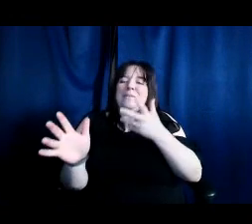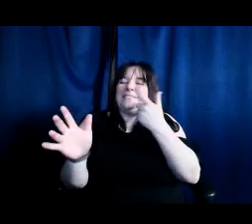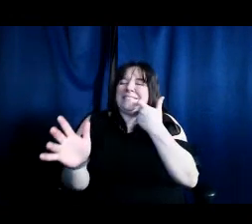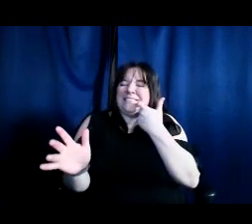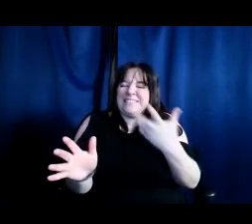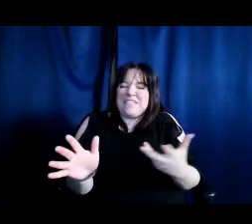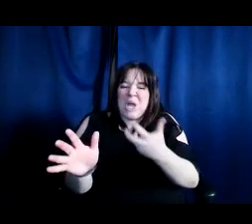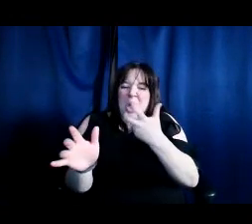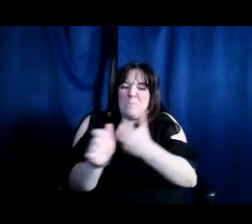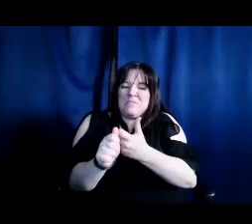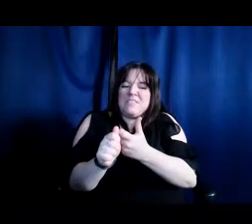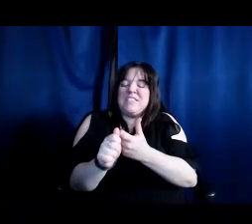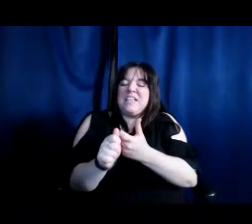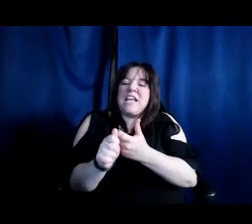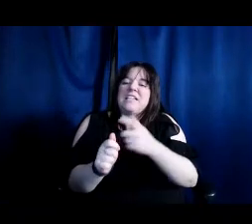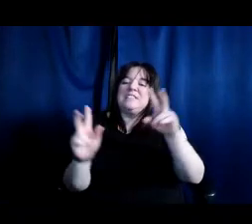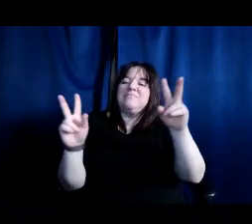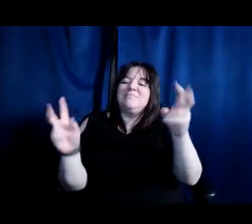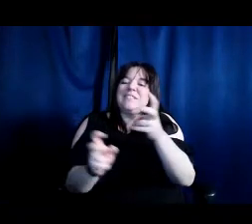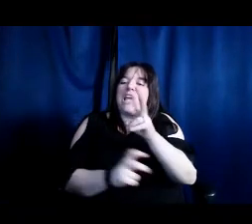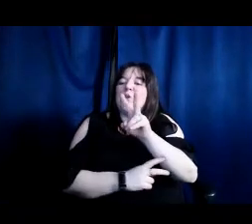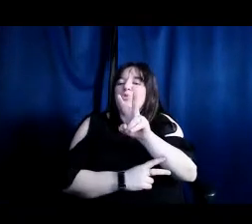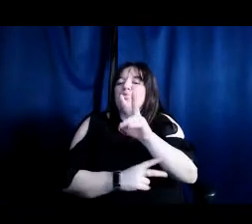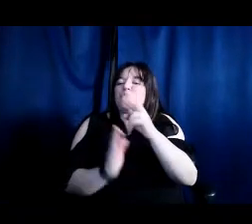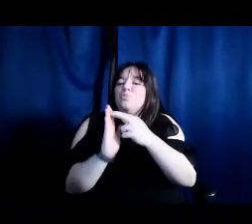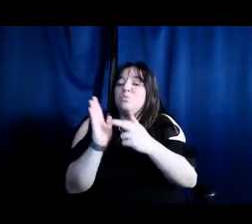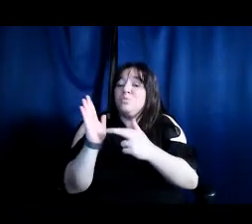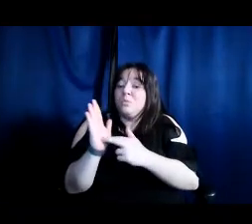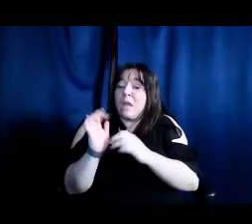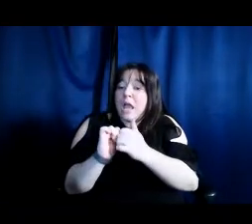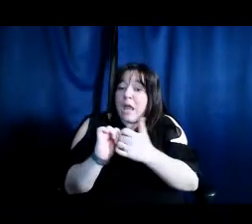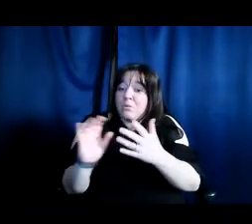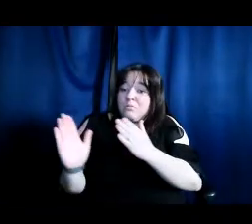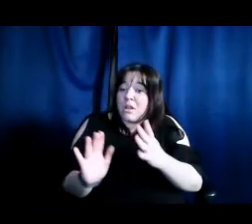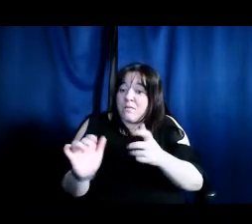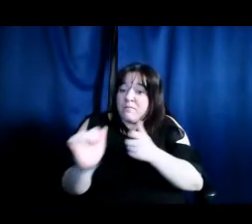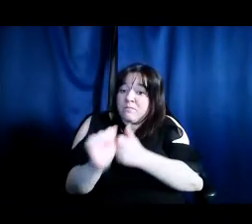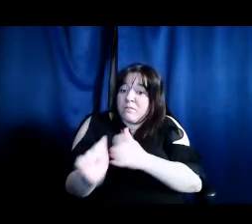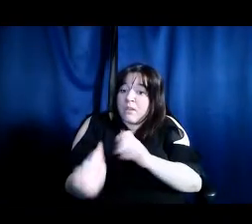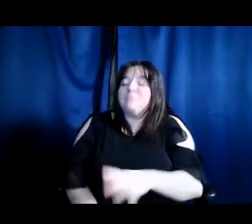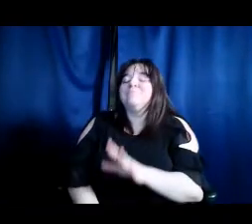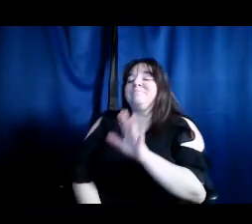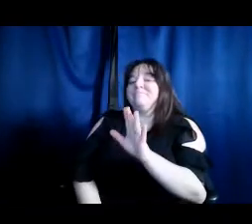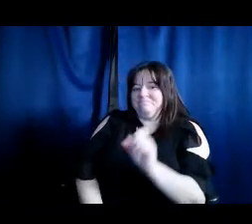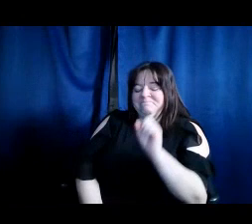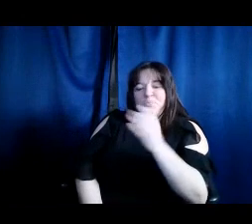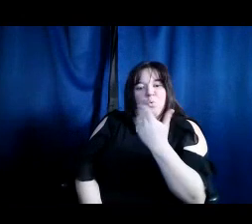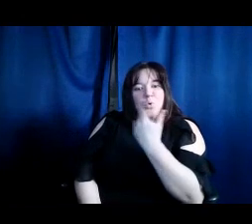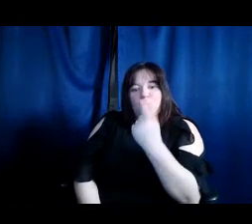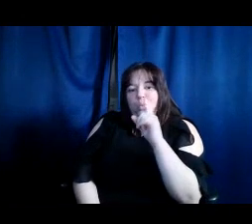Elena, that's another great question. The state of Ohio website accessibility policy actually references the web